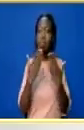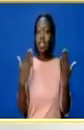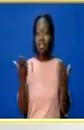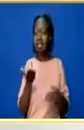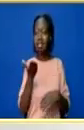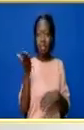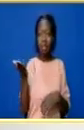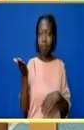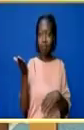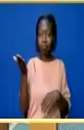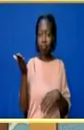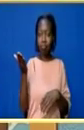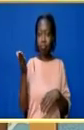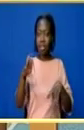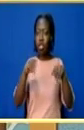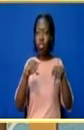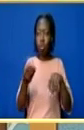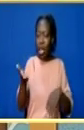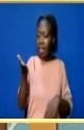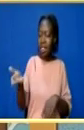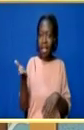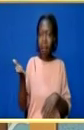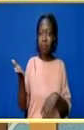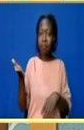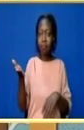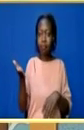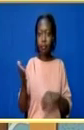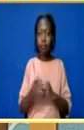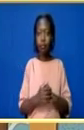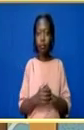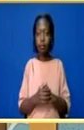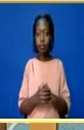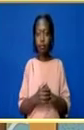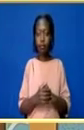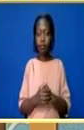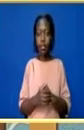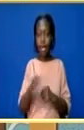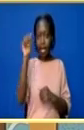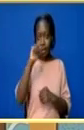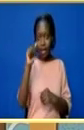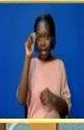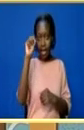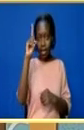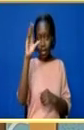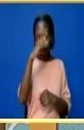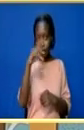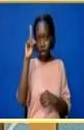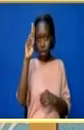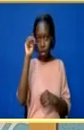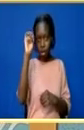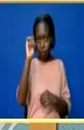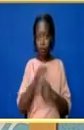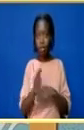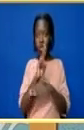Yes. Sand somewhere just there. Yes. That's called a sand dune. Okay. A sand dune. Uh-huh. Use your